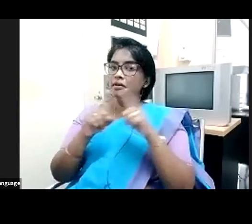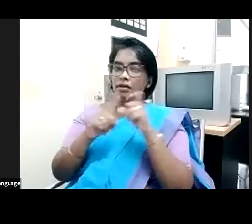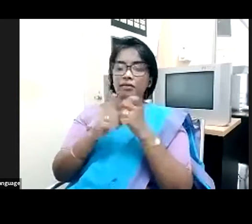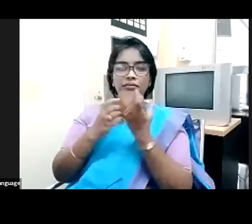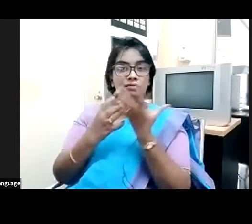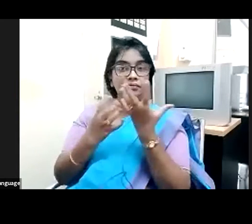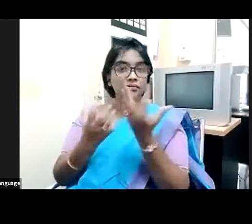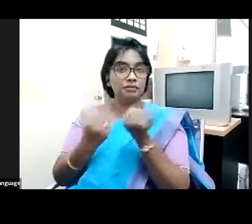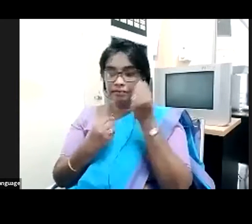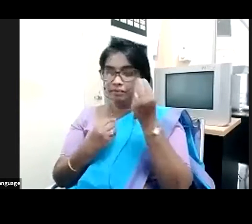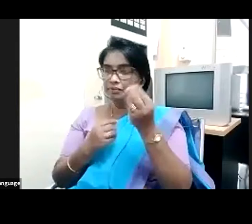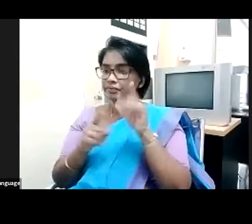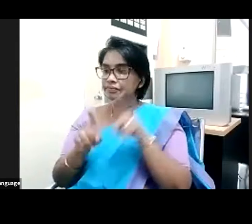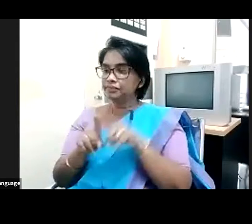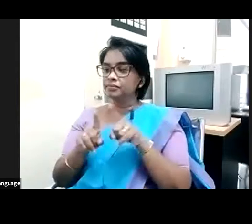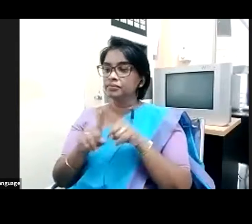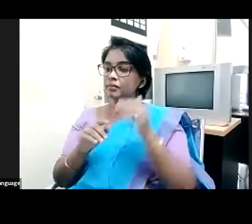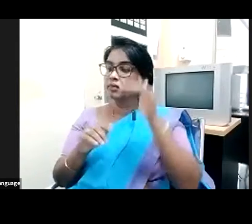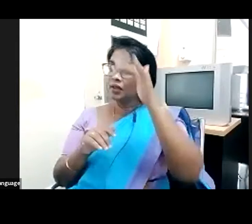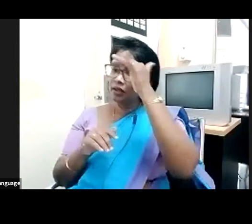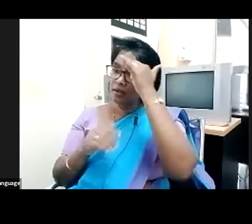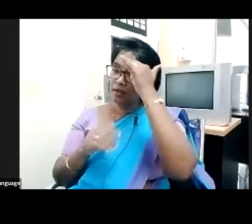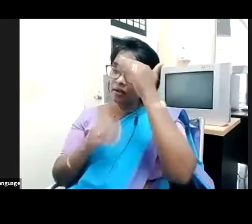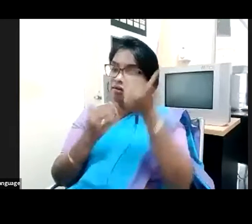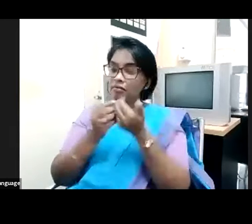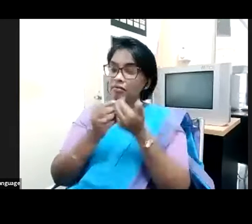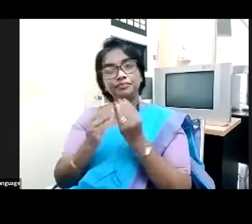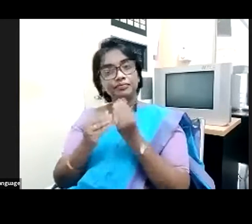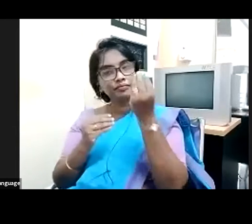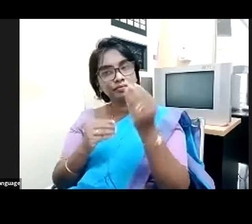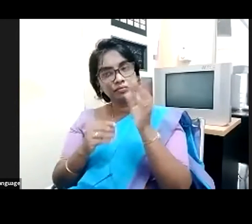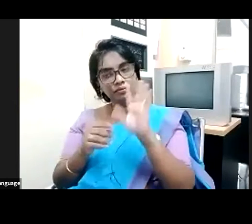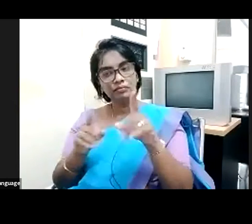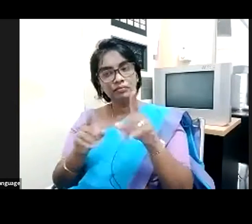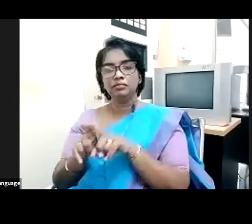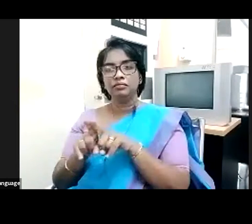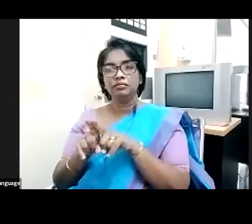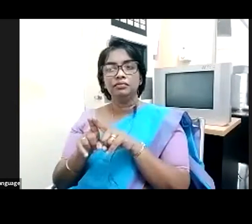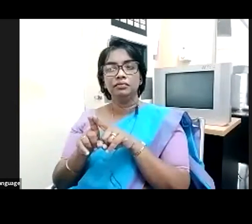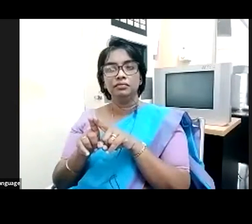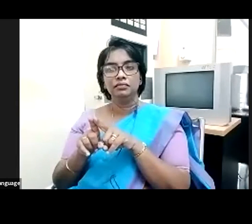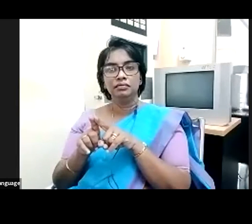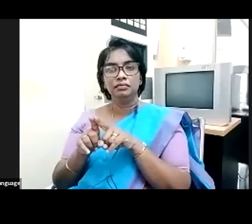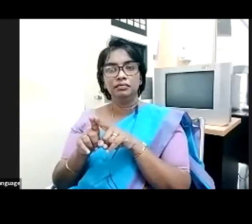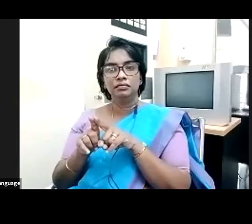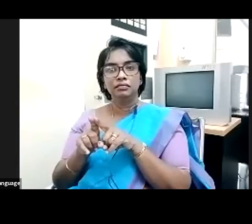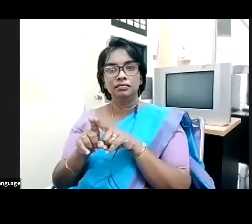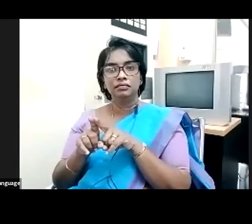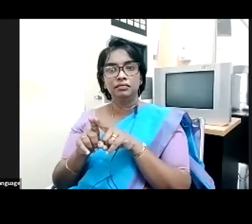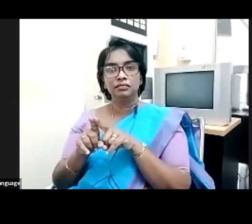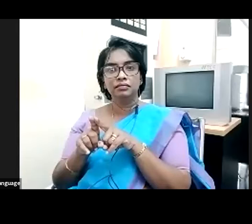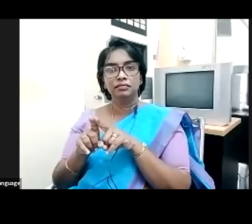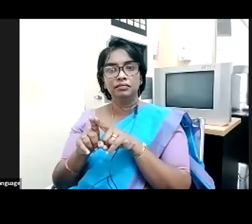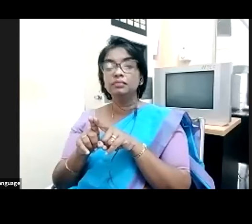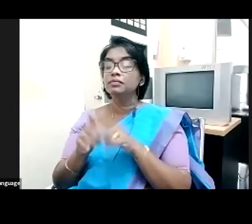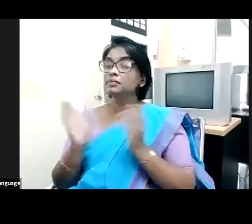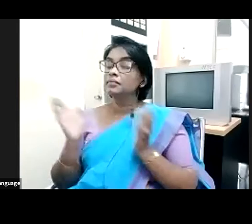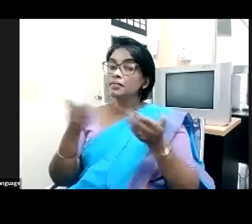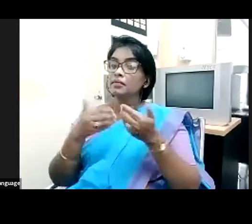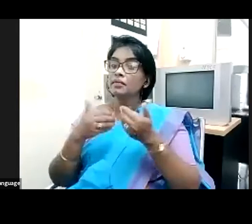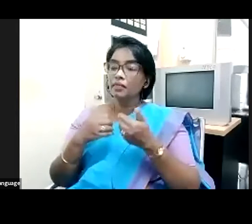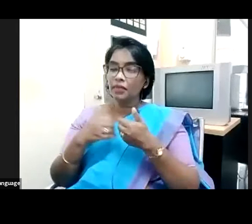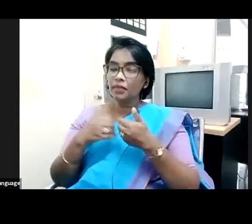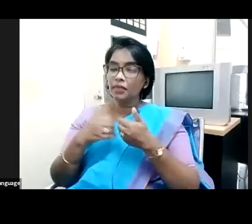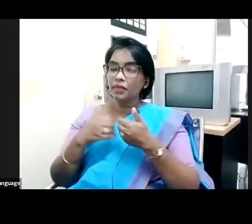as interpersonal skills are something that one need to, in terms of develop as you progress. And